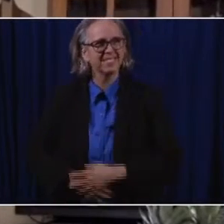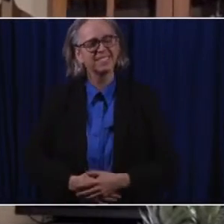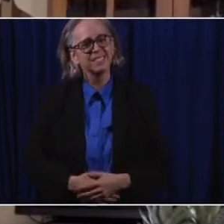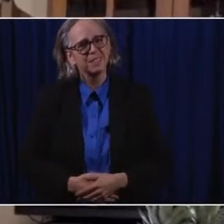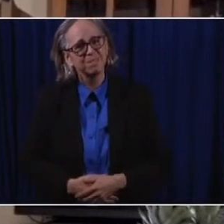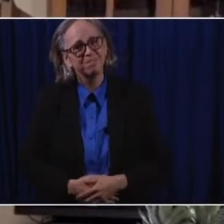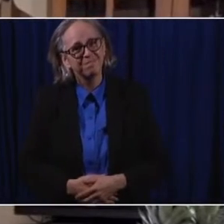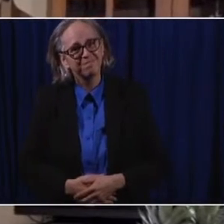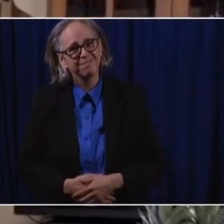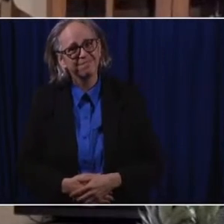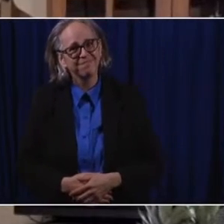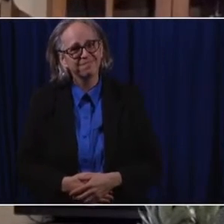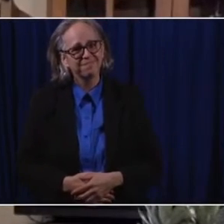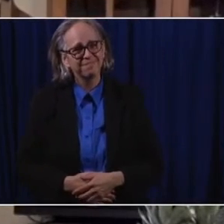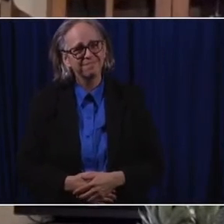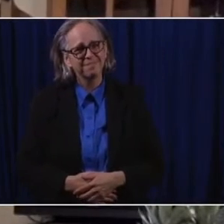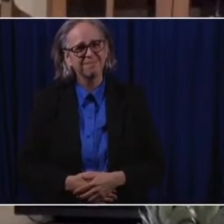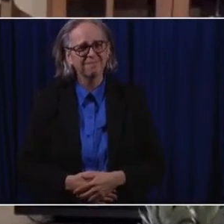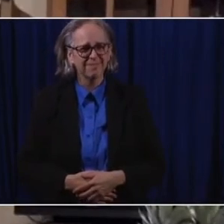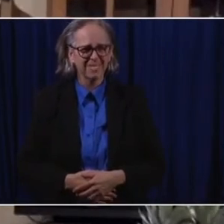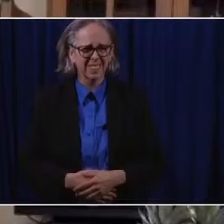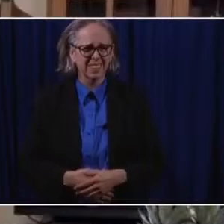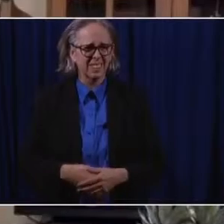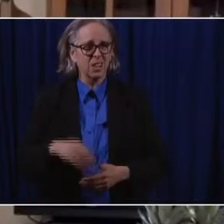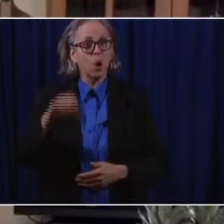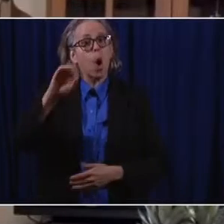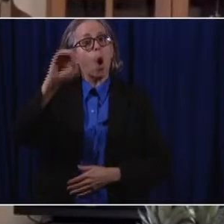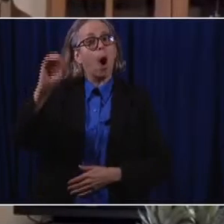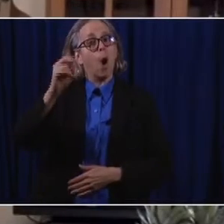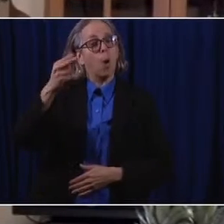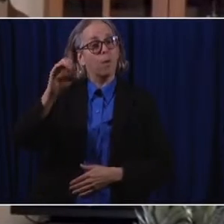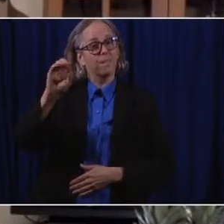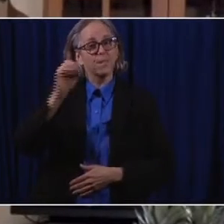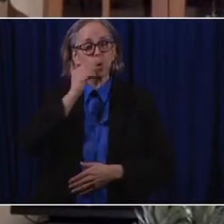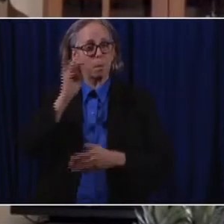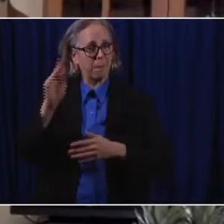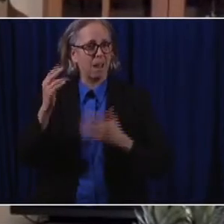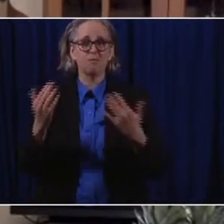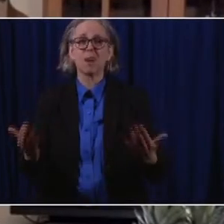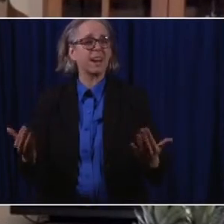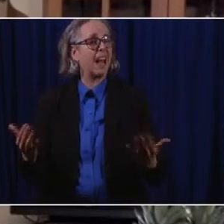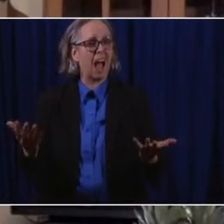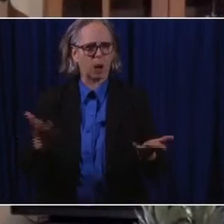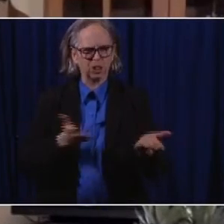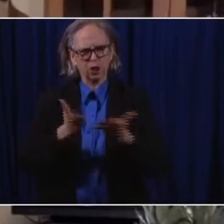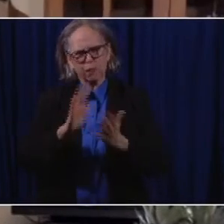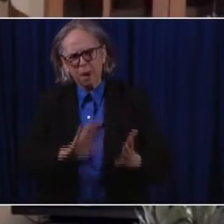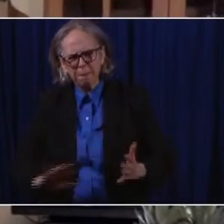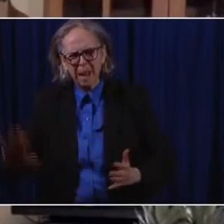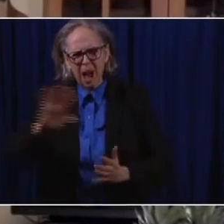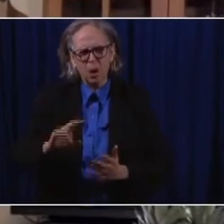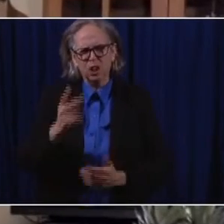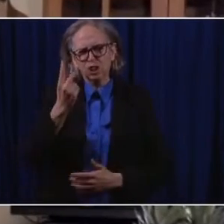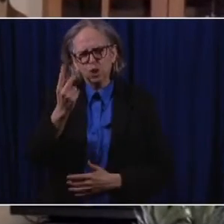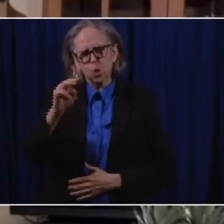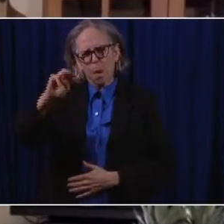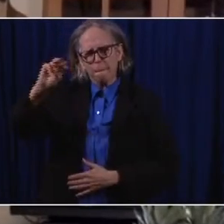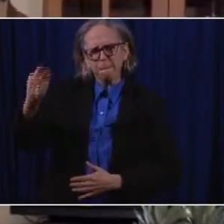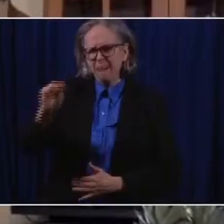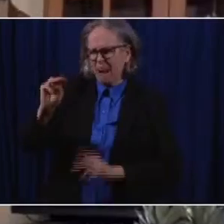Well, our Ohio food banks today are serving about 2 million Ohioans with basic